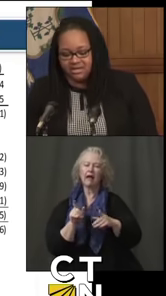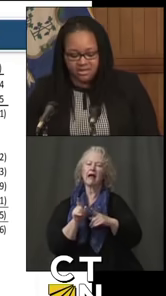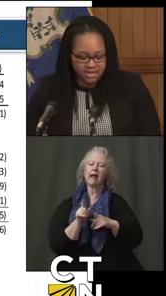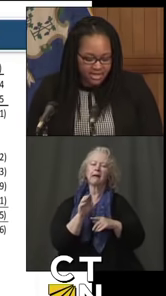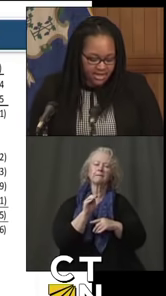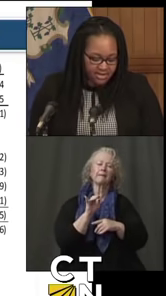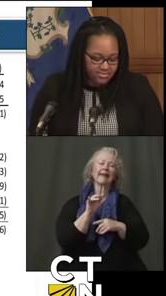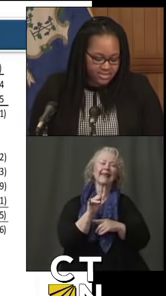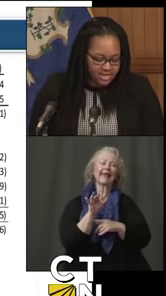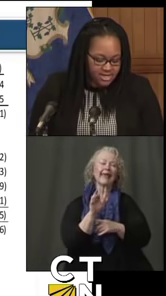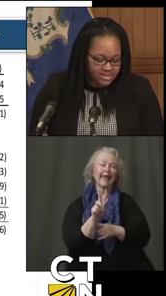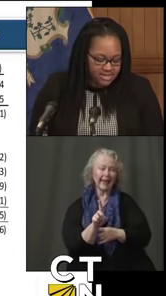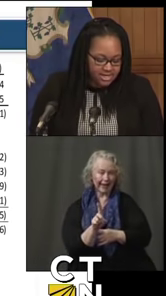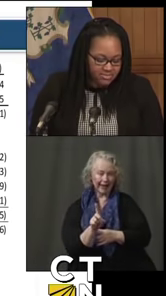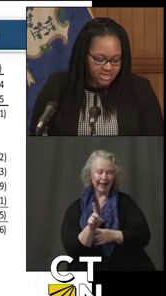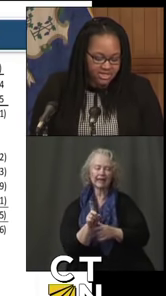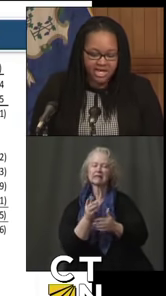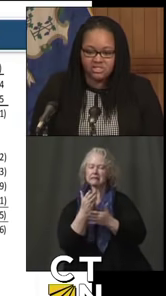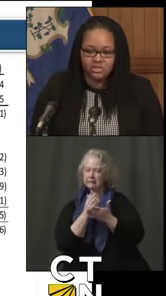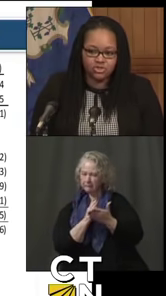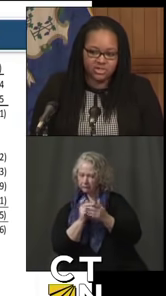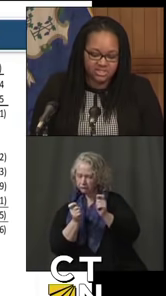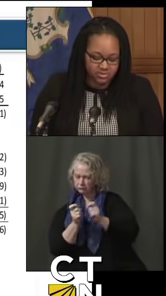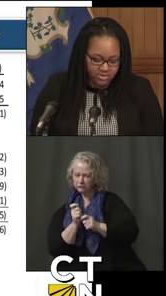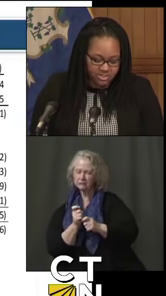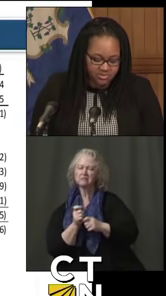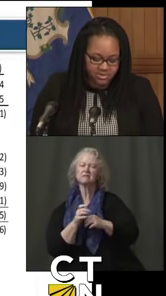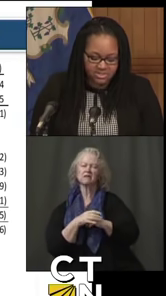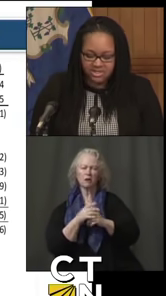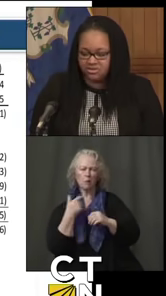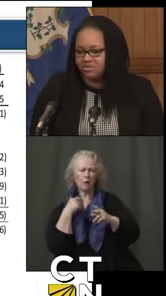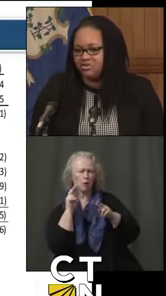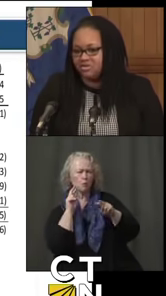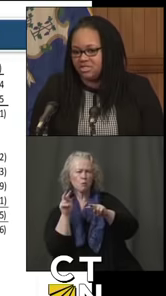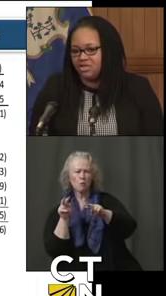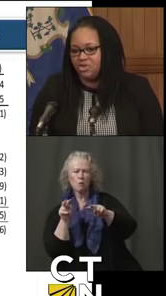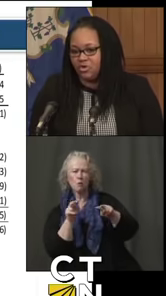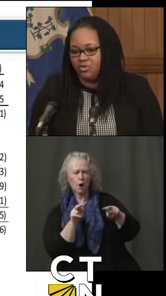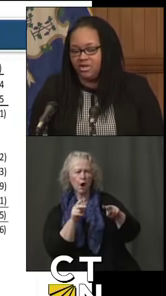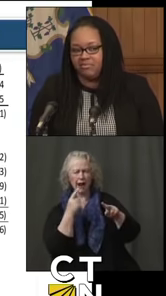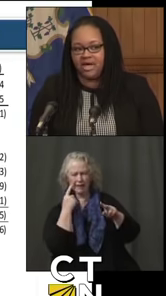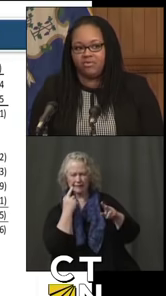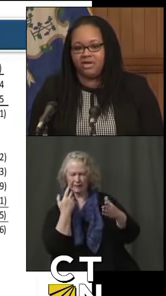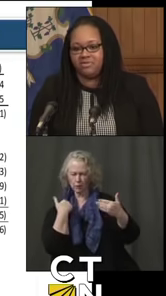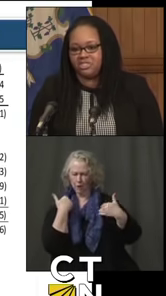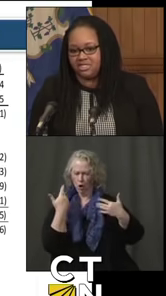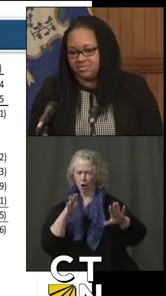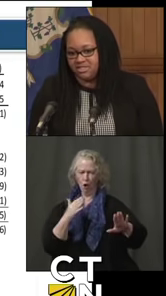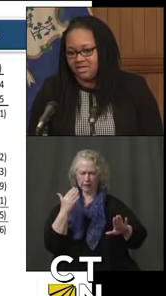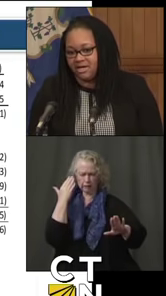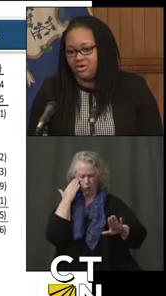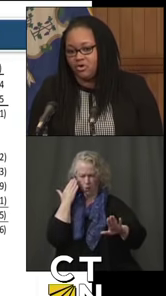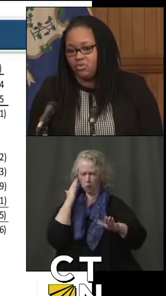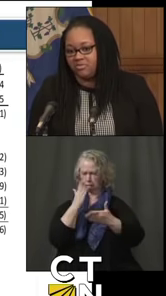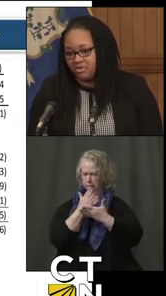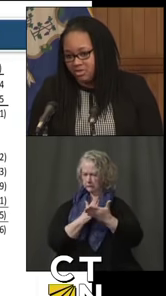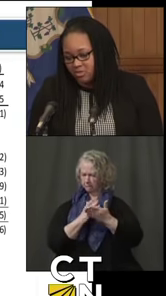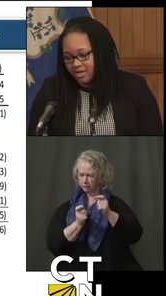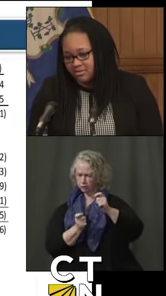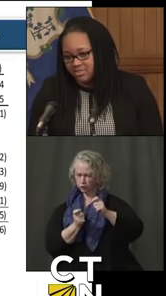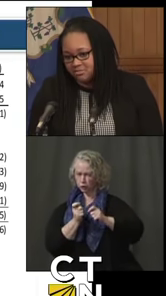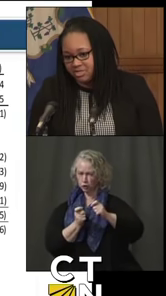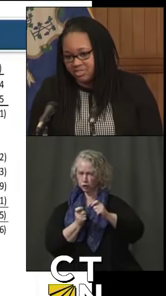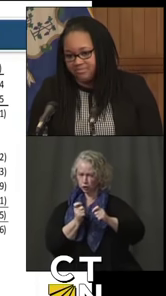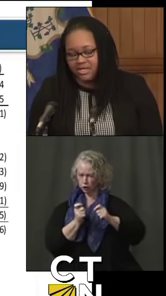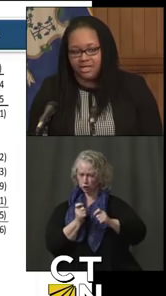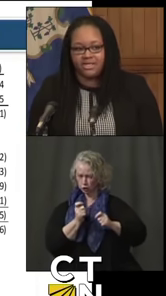Medicaid, and the caseload trends that we're experiencing. And so there is a known amount of adjustments that would have been required